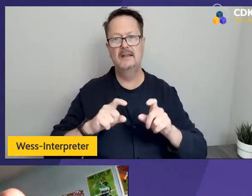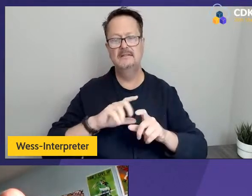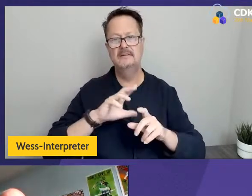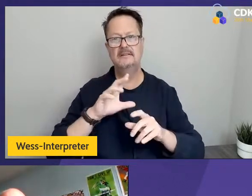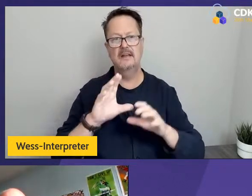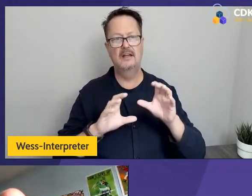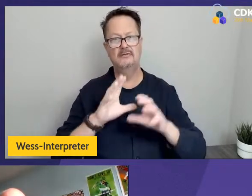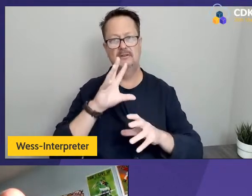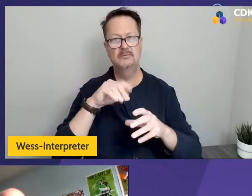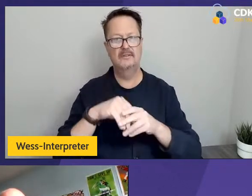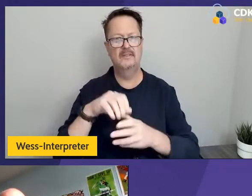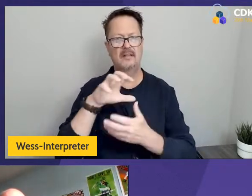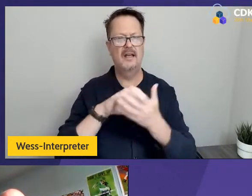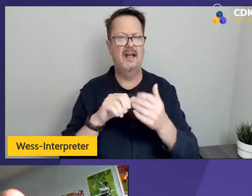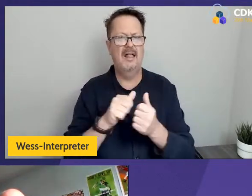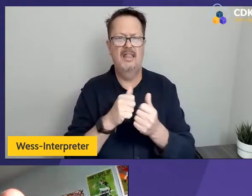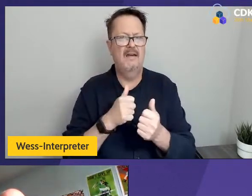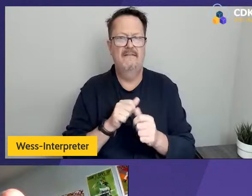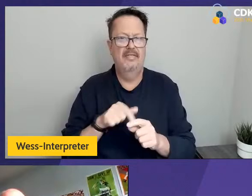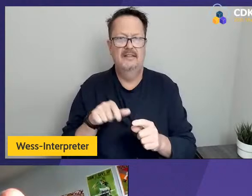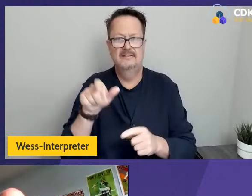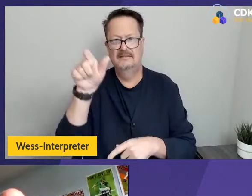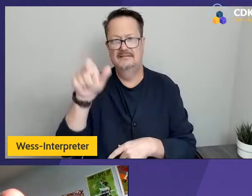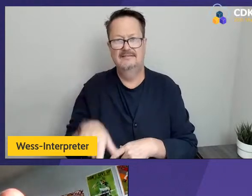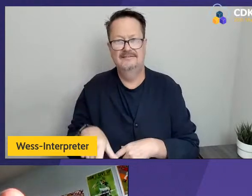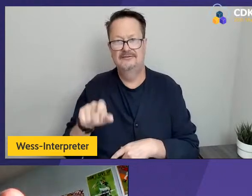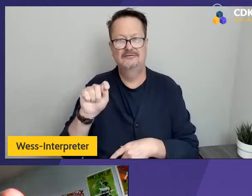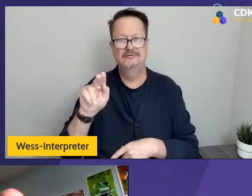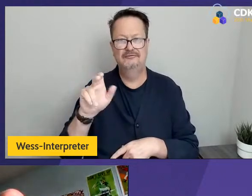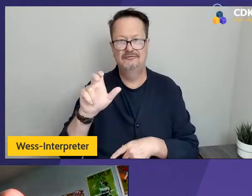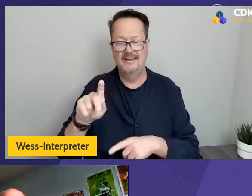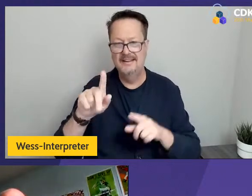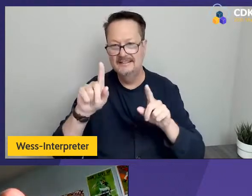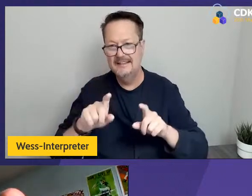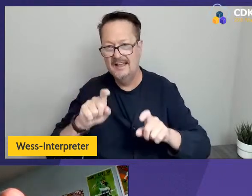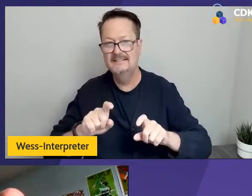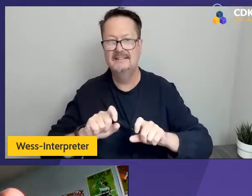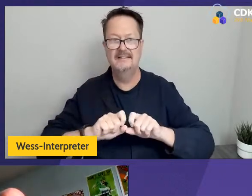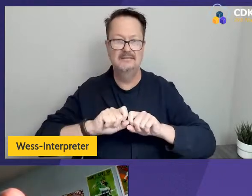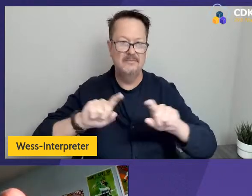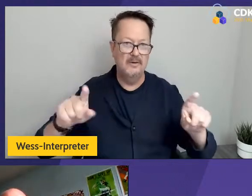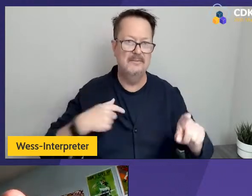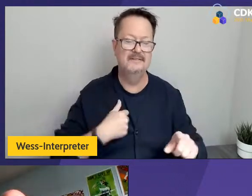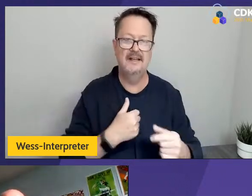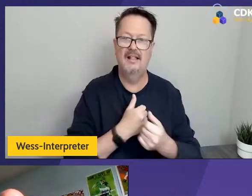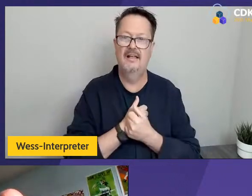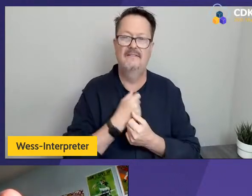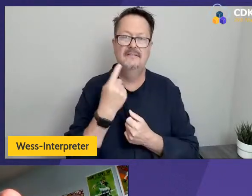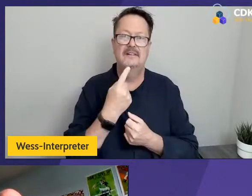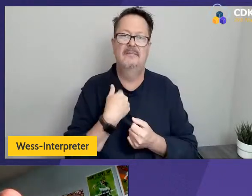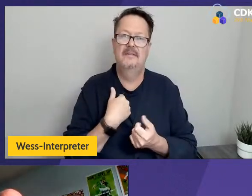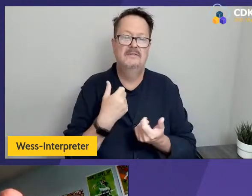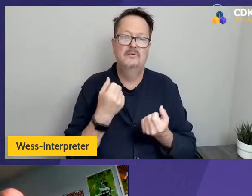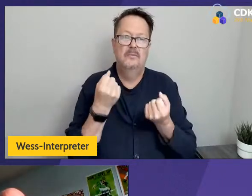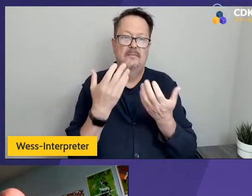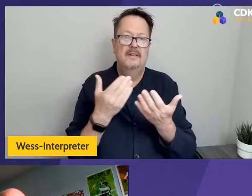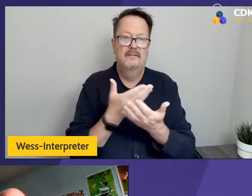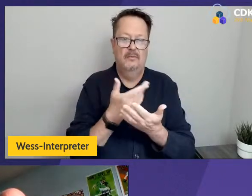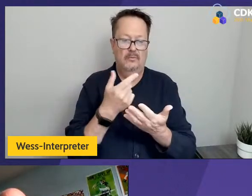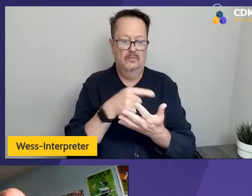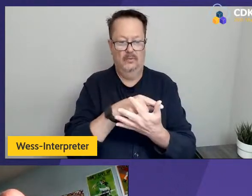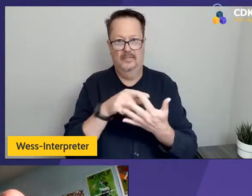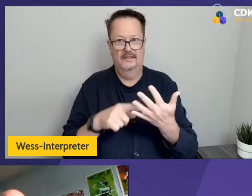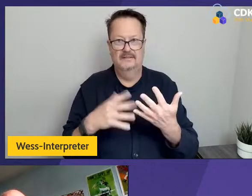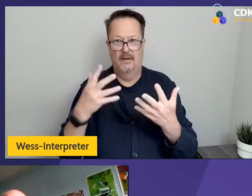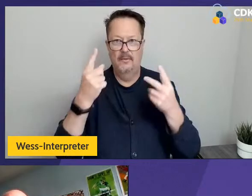cloud. I love this track. It's so much about testing and deployments are two topics I love, and I have so many of those talks already, and